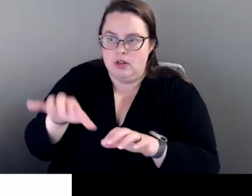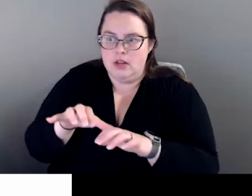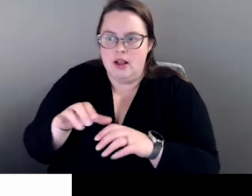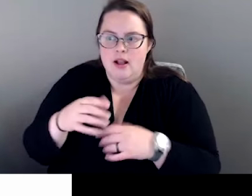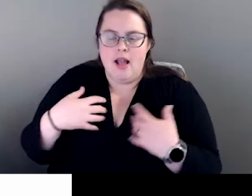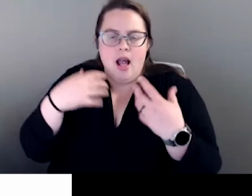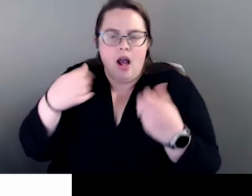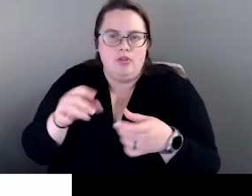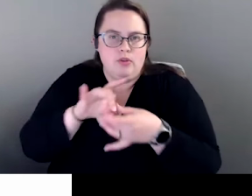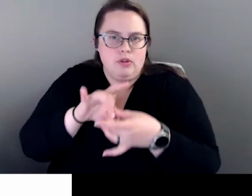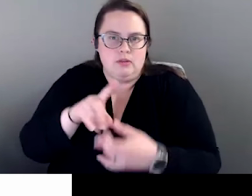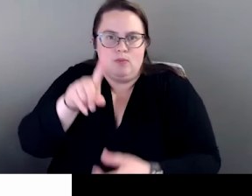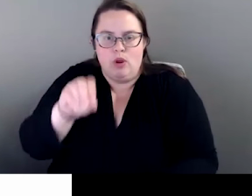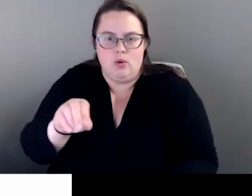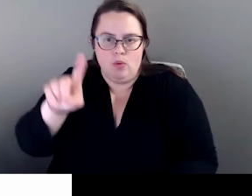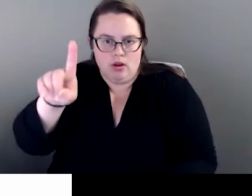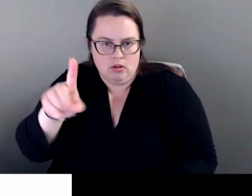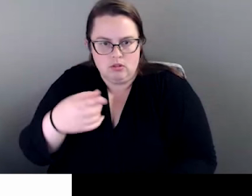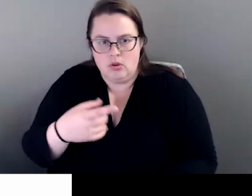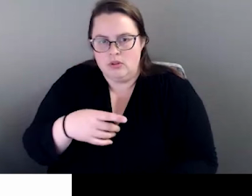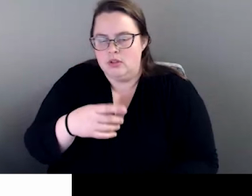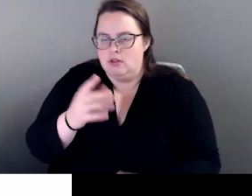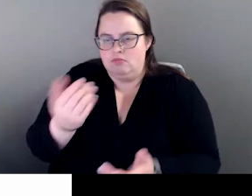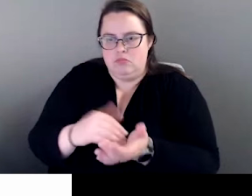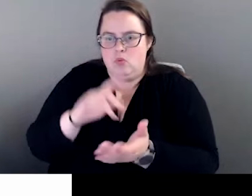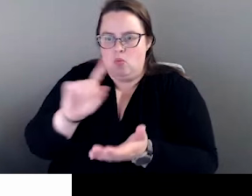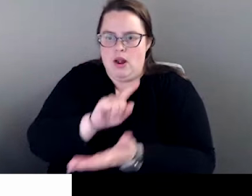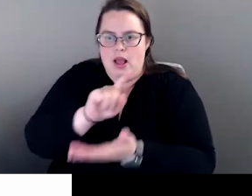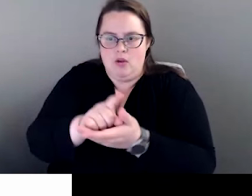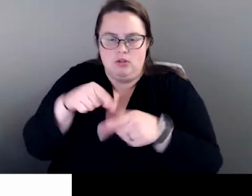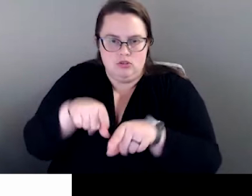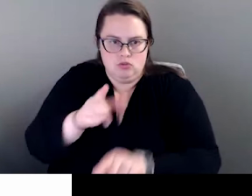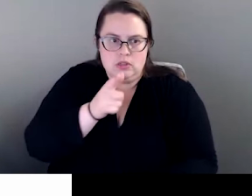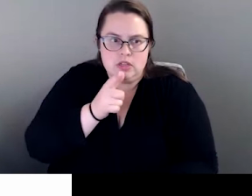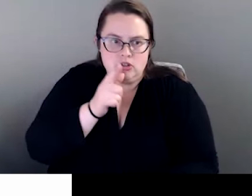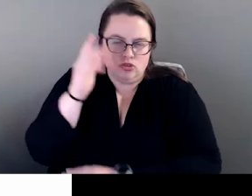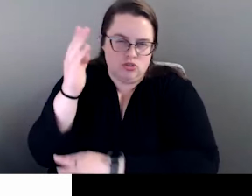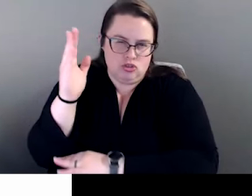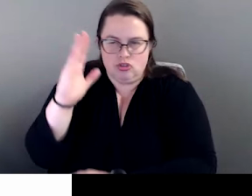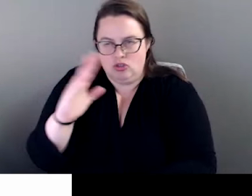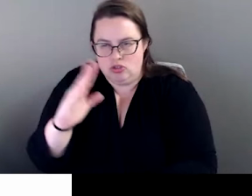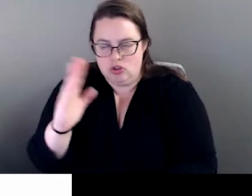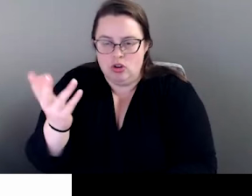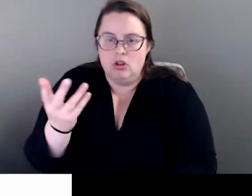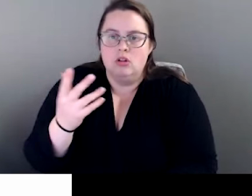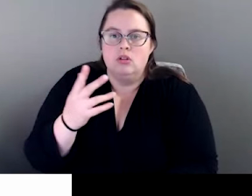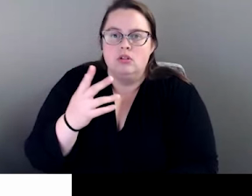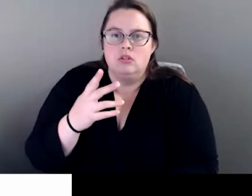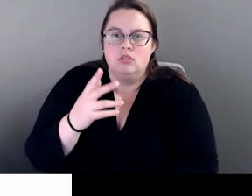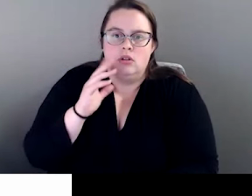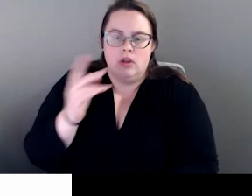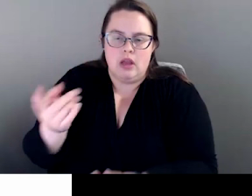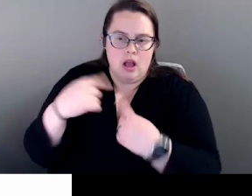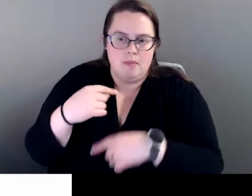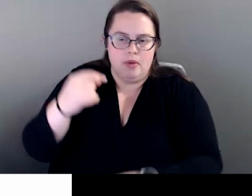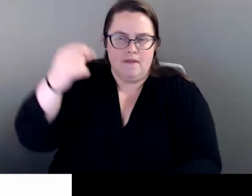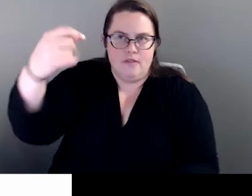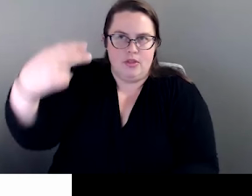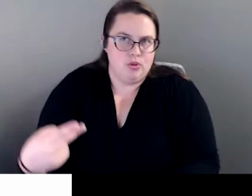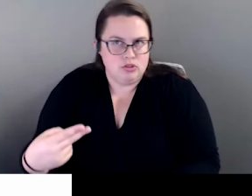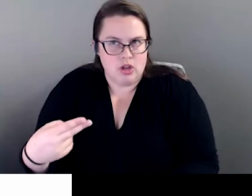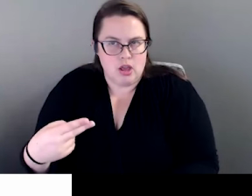was kind of the same thing. It was like an hour during lunchtime around that time frame. And they'll come every like Thursday, I think,